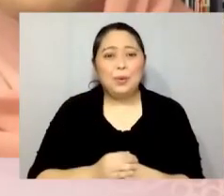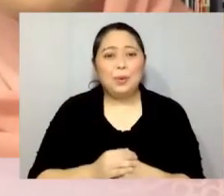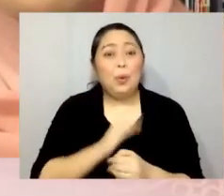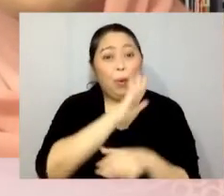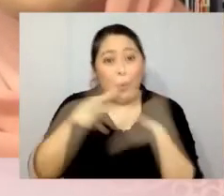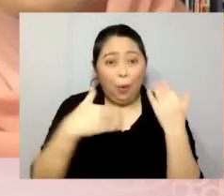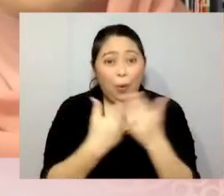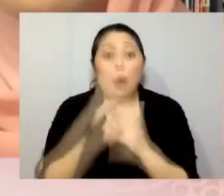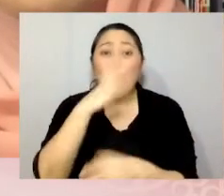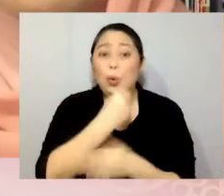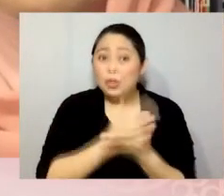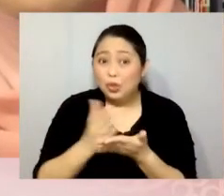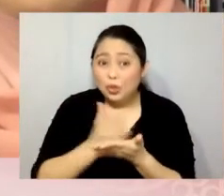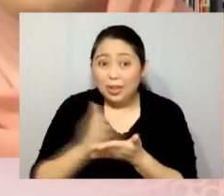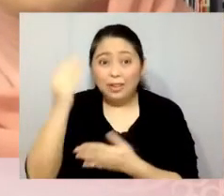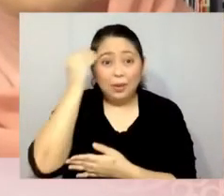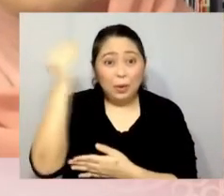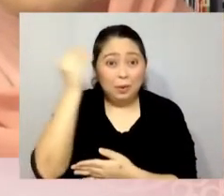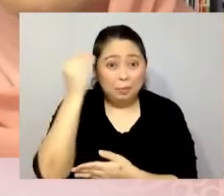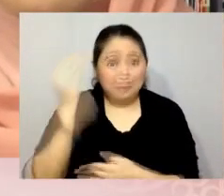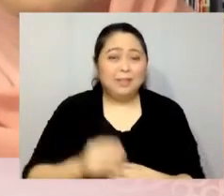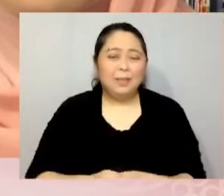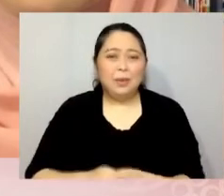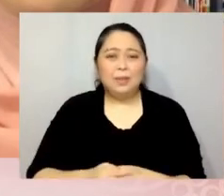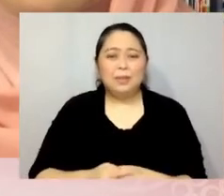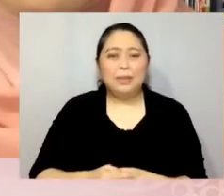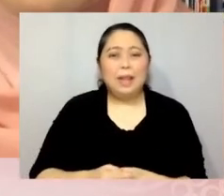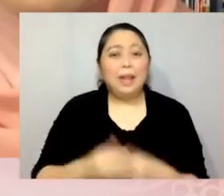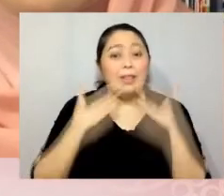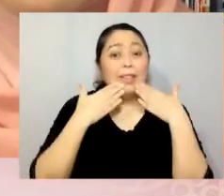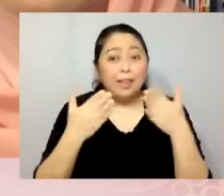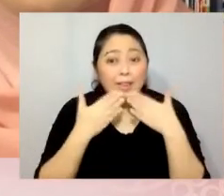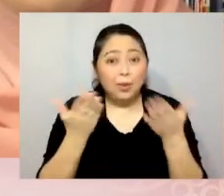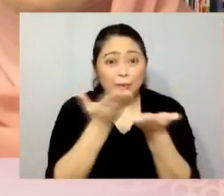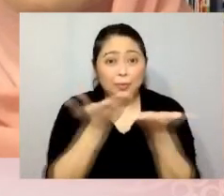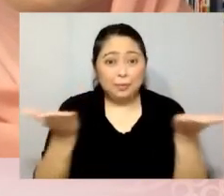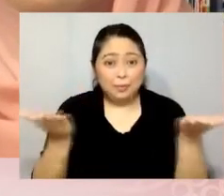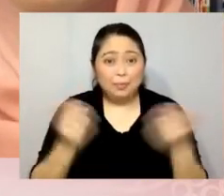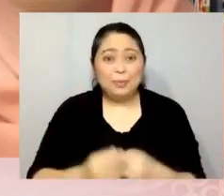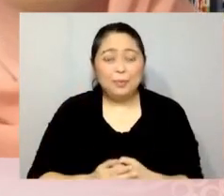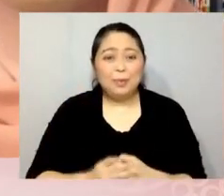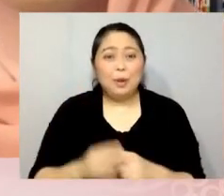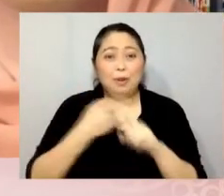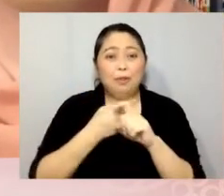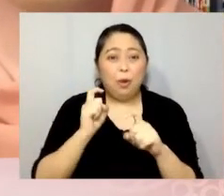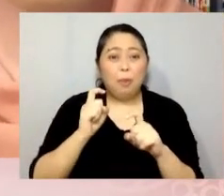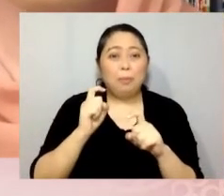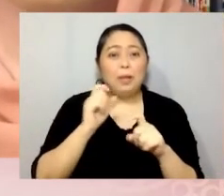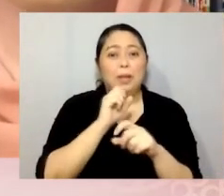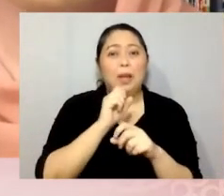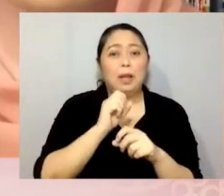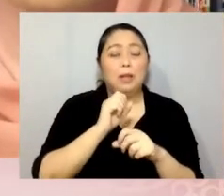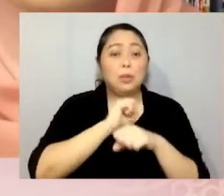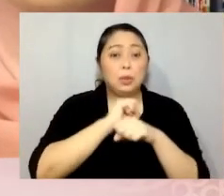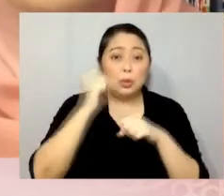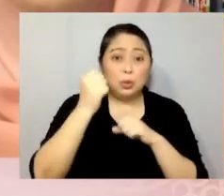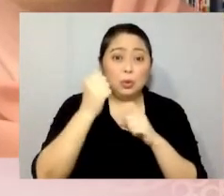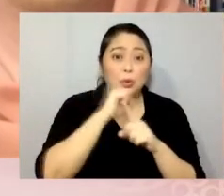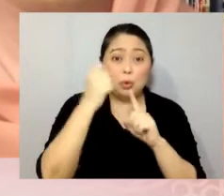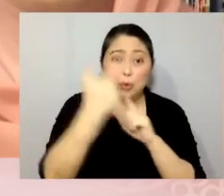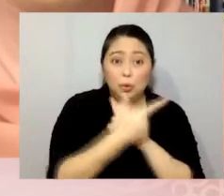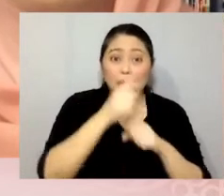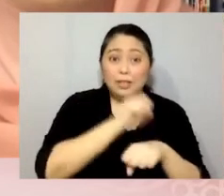also like to thank Attorney Laysa Alamia, the Minority Leader, Minister Raisa Jajuri of the Social Services Department, and